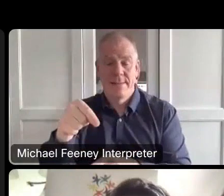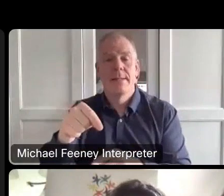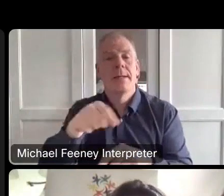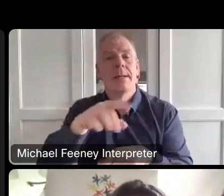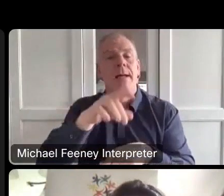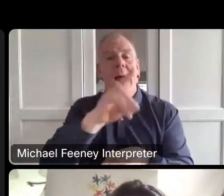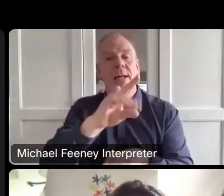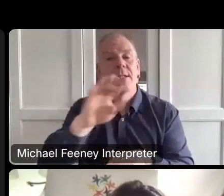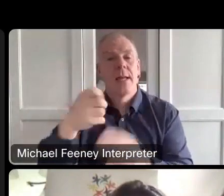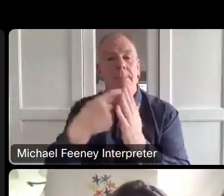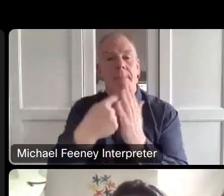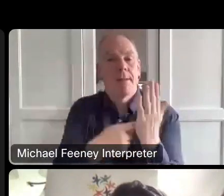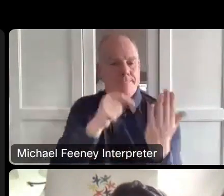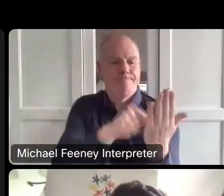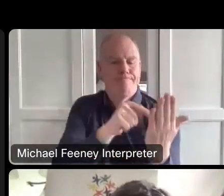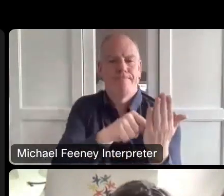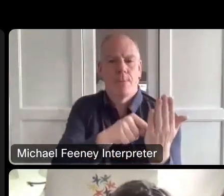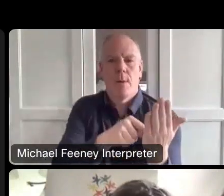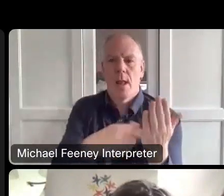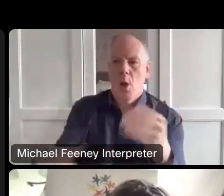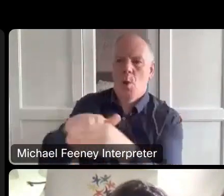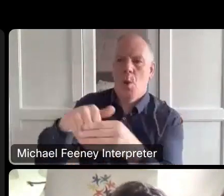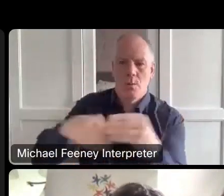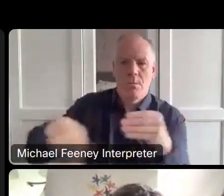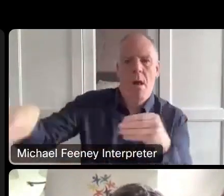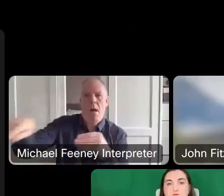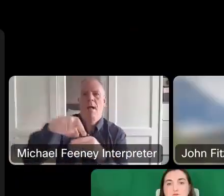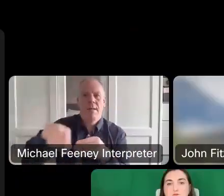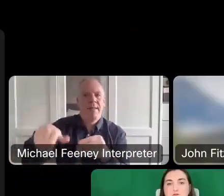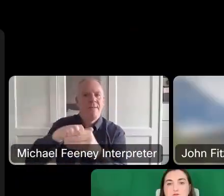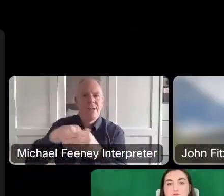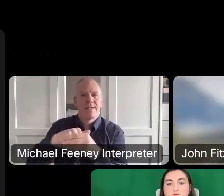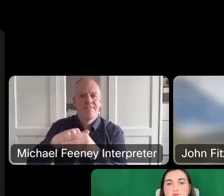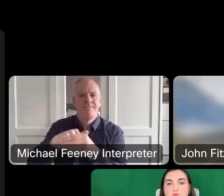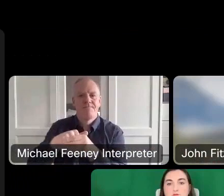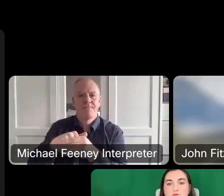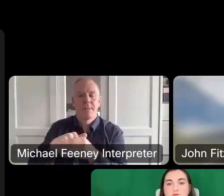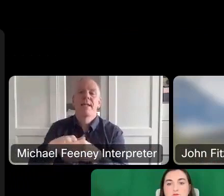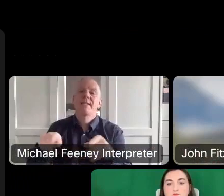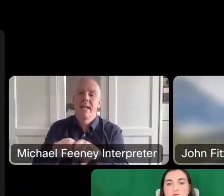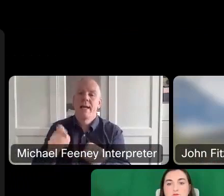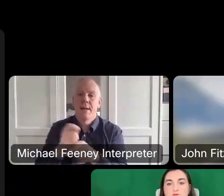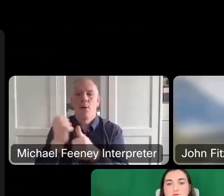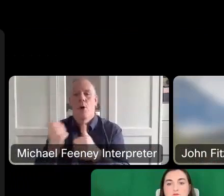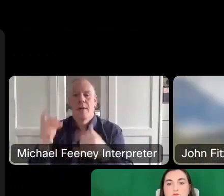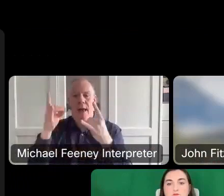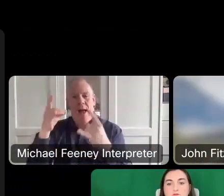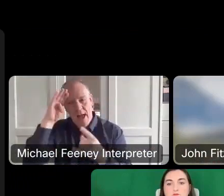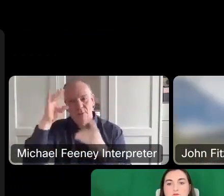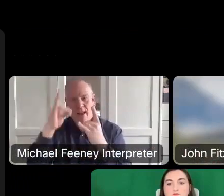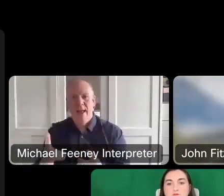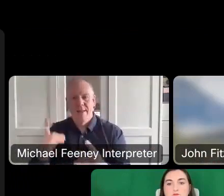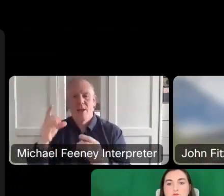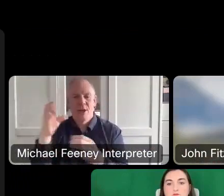HSE policy will cover everything, but so does the rest of Irish healthcare. So I don't want people